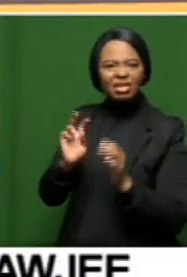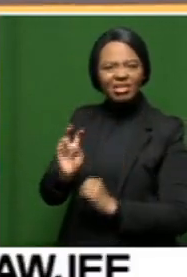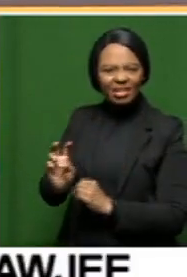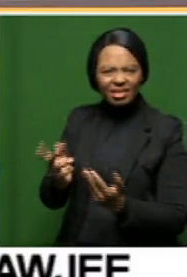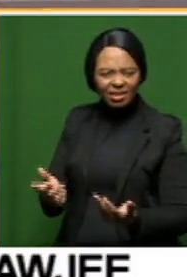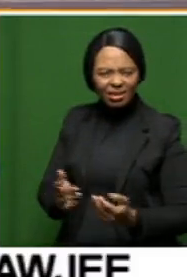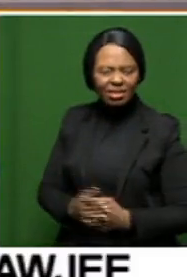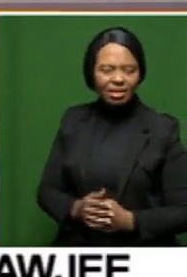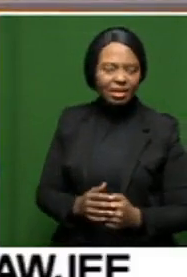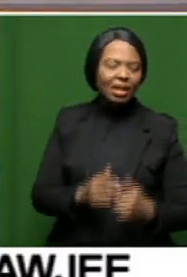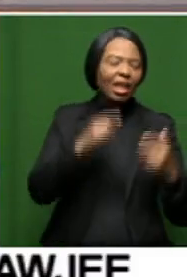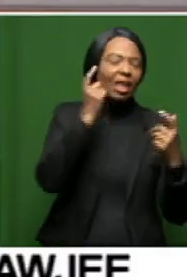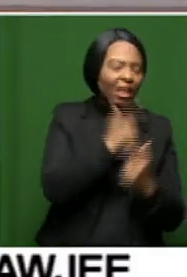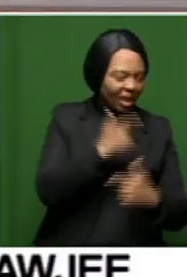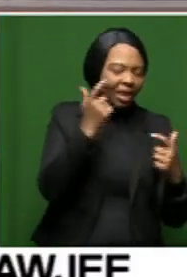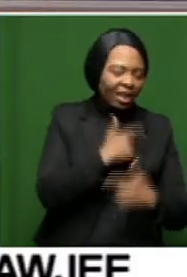Well,